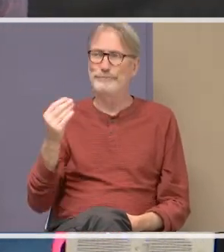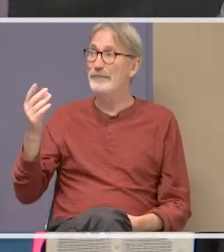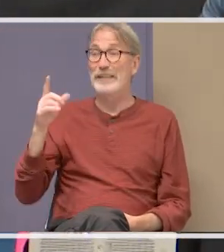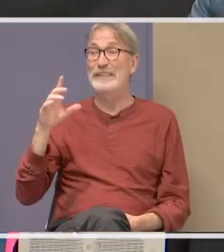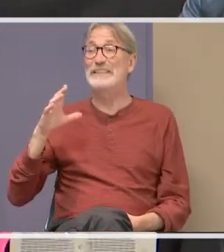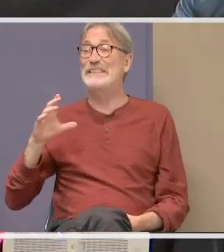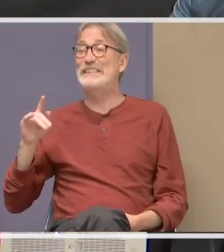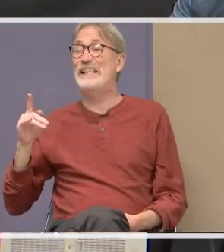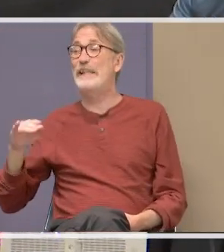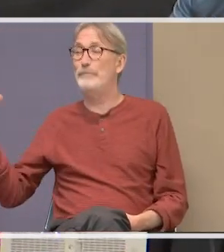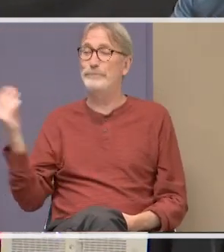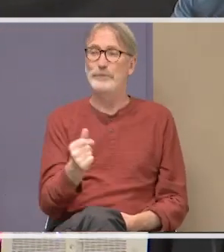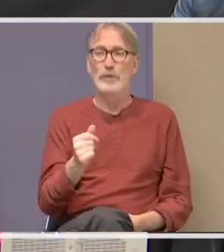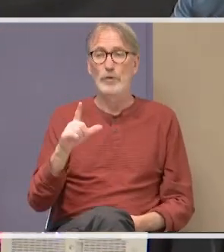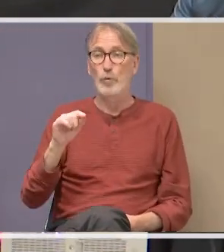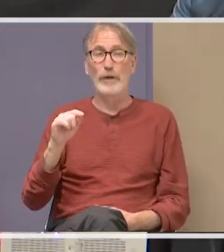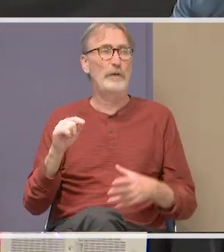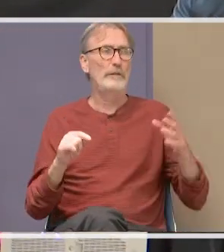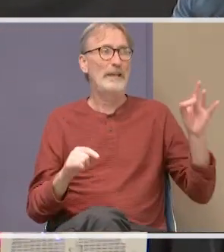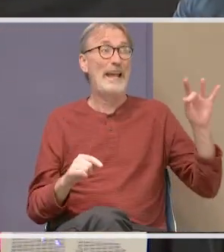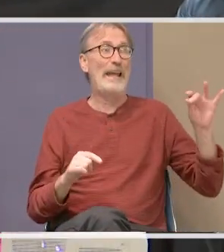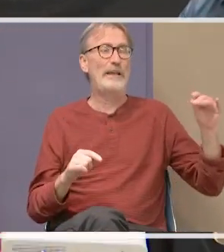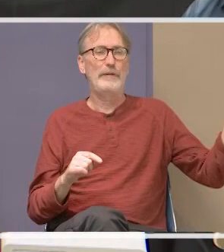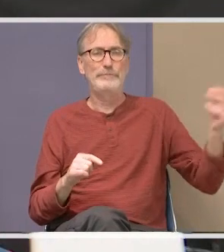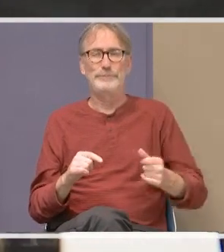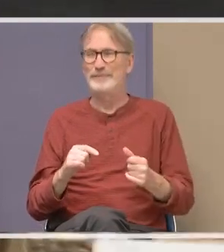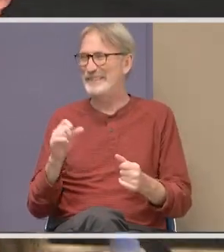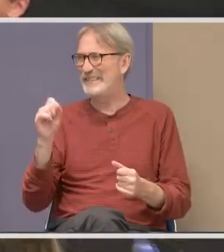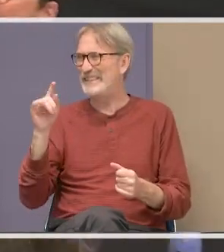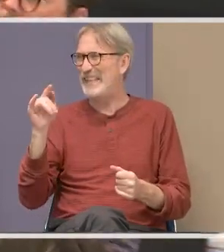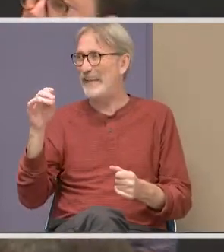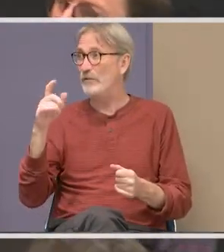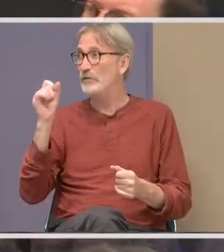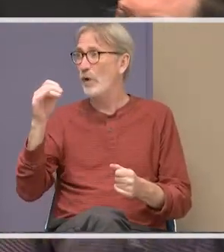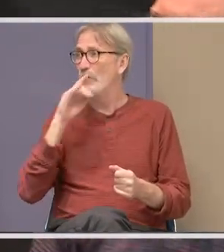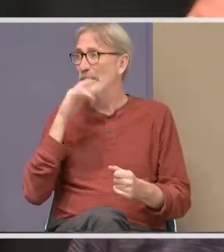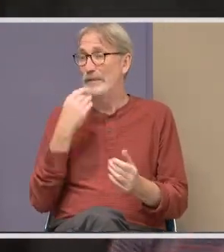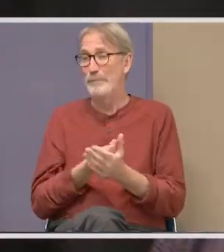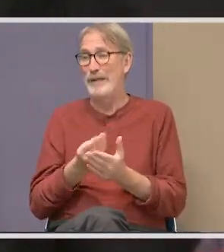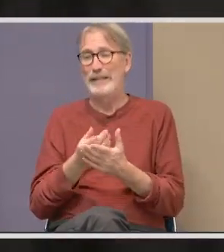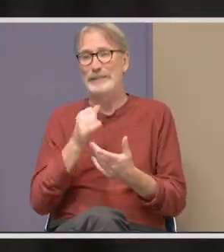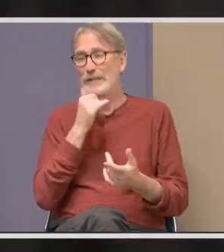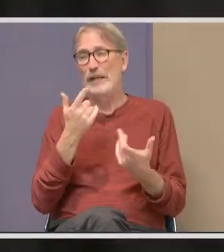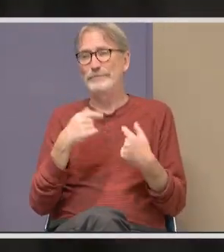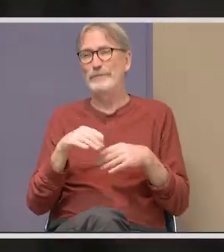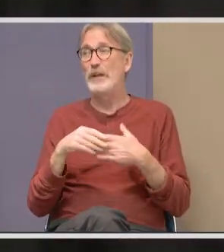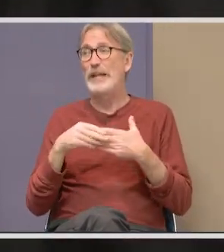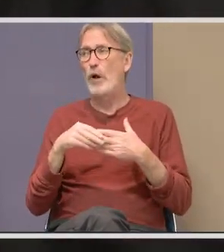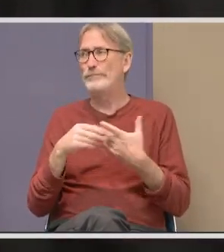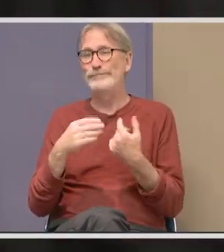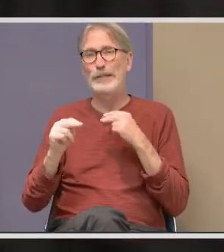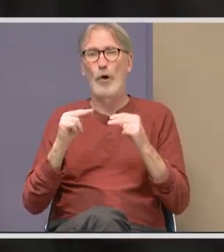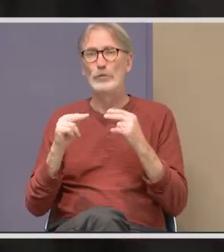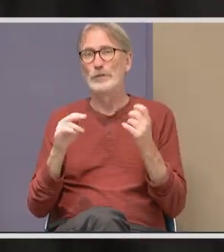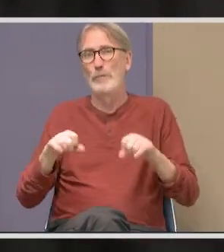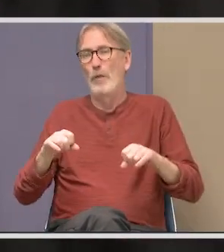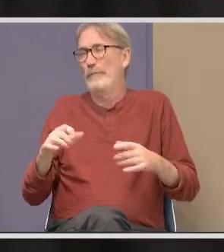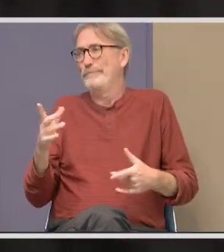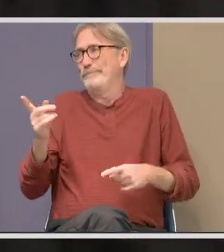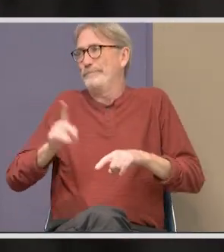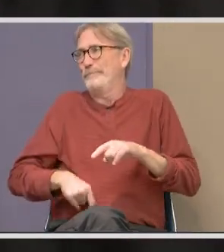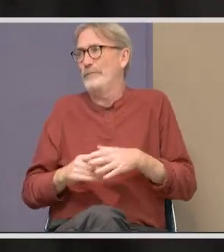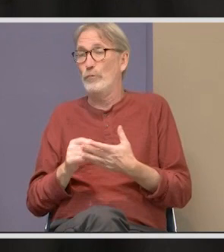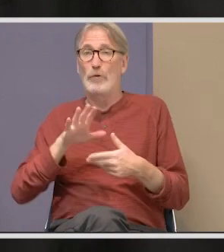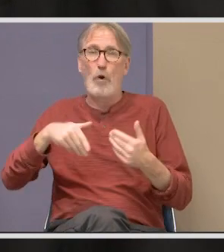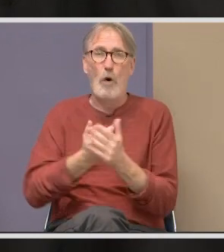80% state, and it's very specifically earmarked for signals, so the funding isn't up for debate. The point about we're